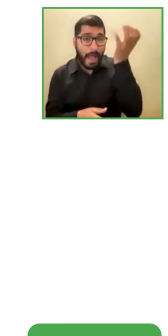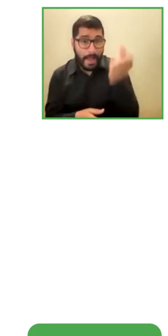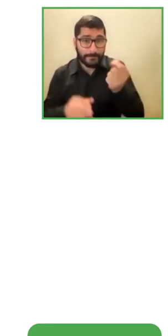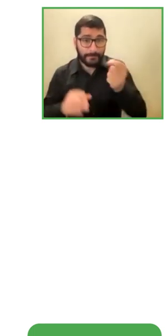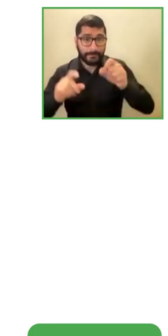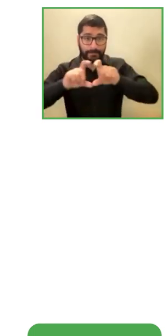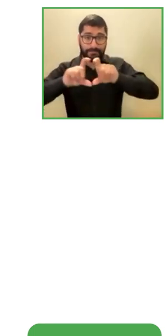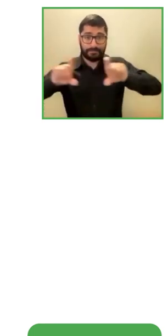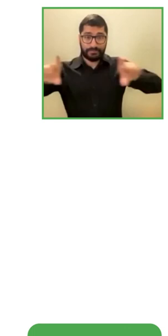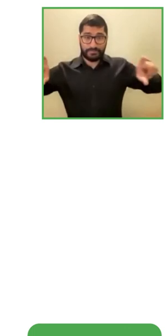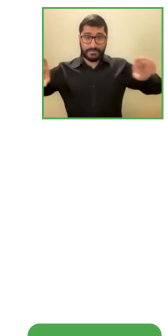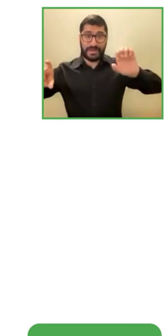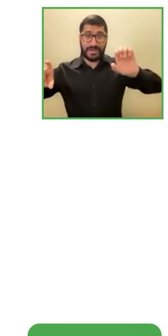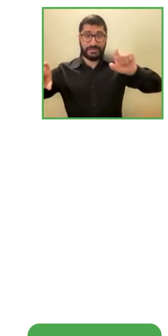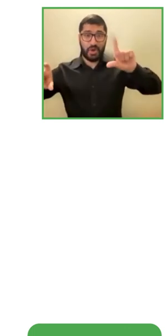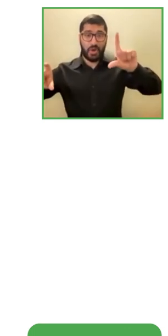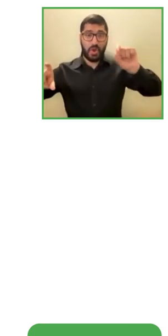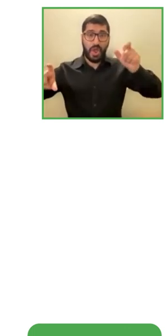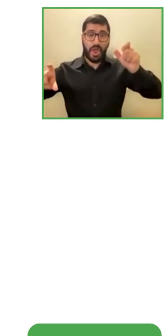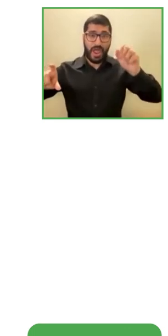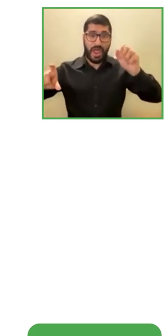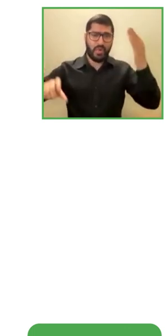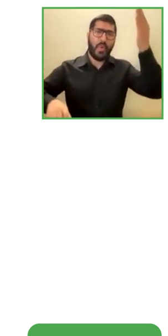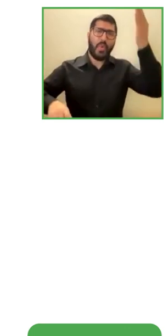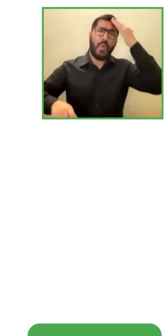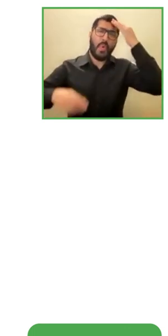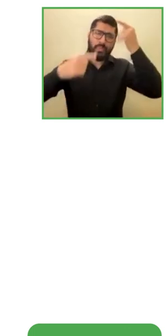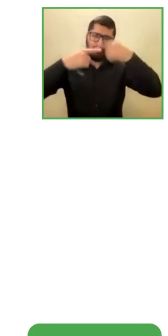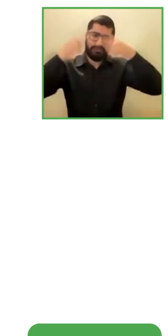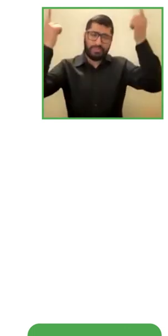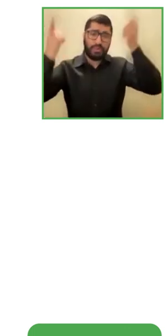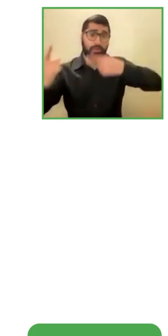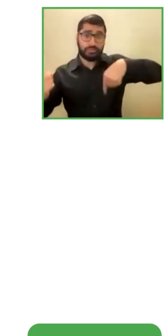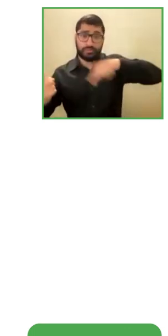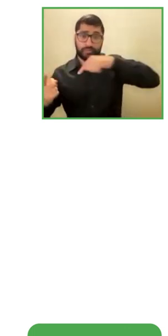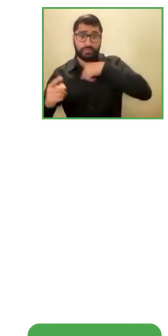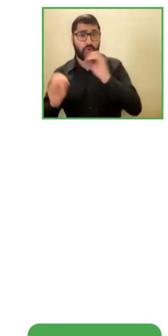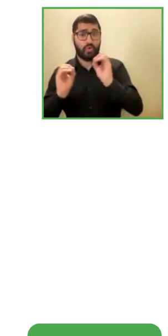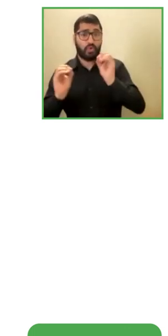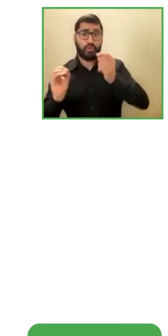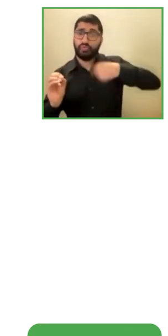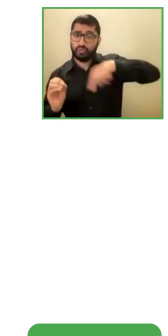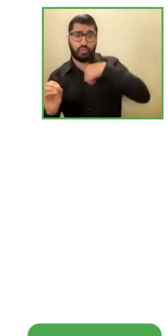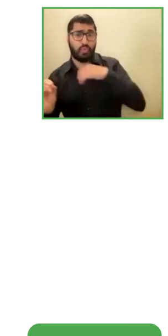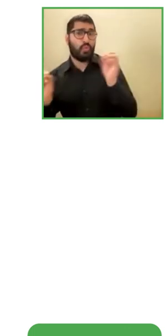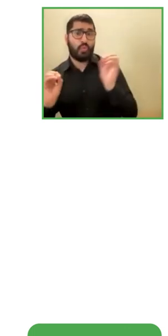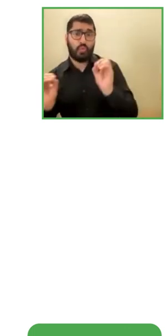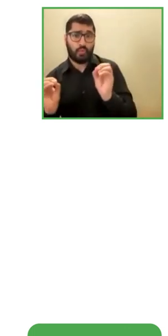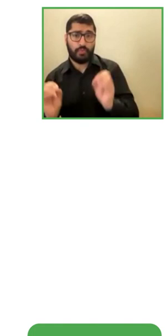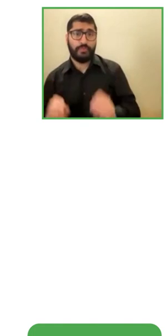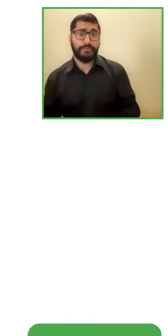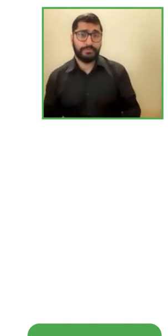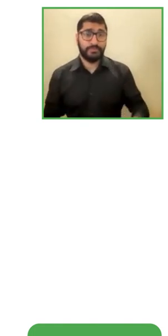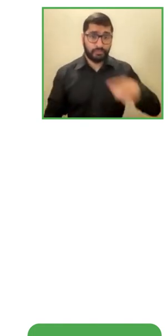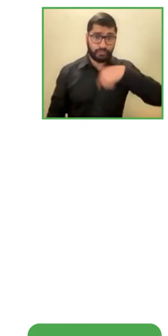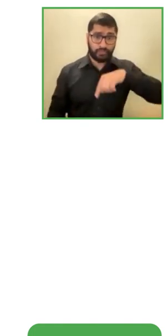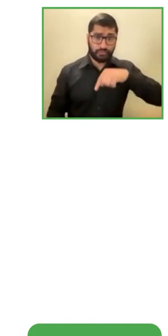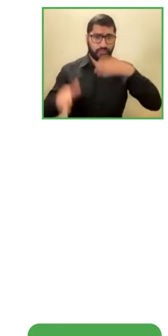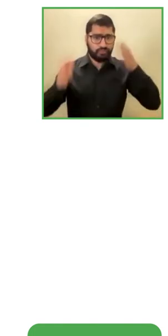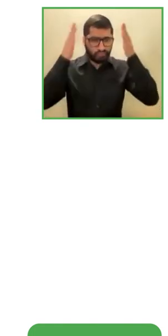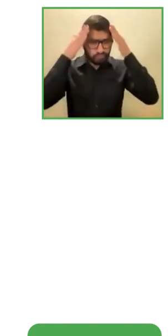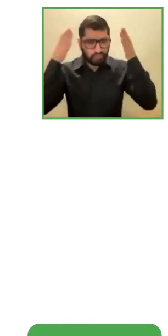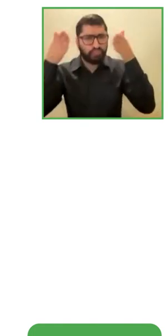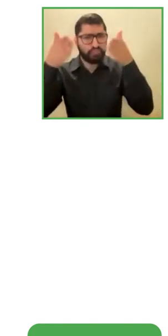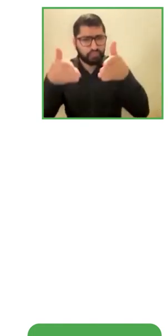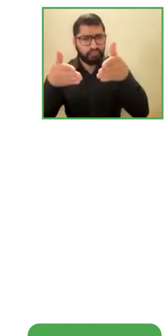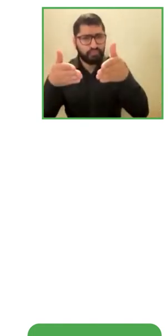are absolutely taking care of those things, that any program designed for person with